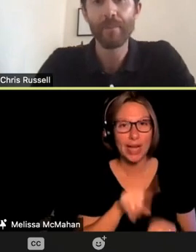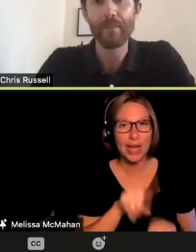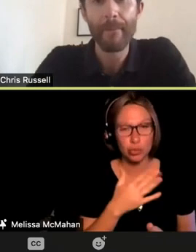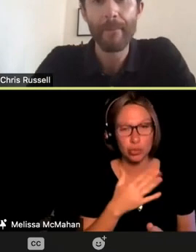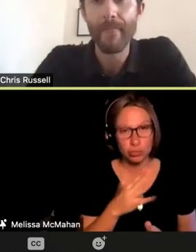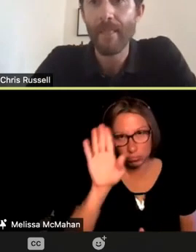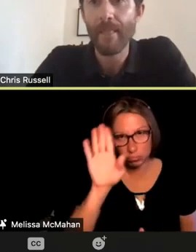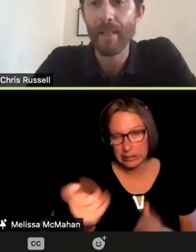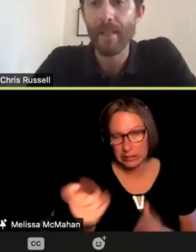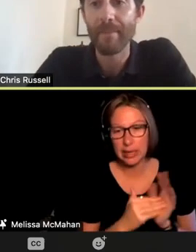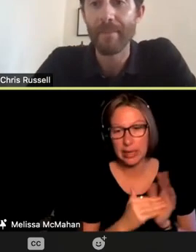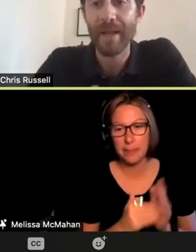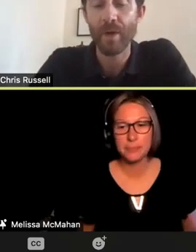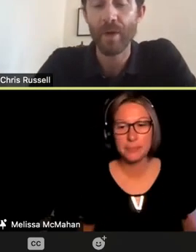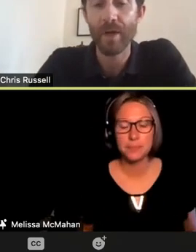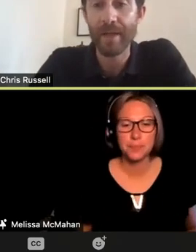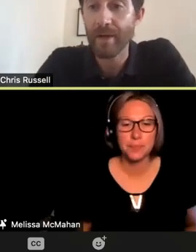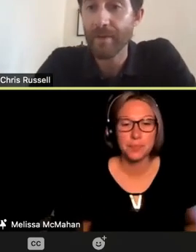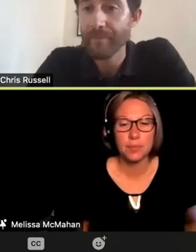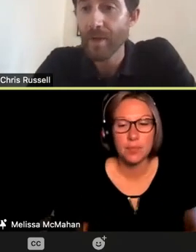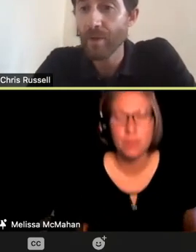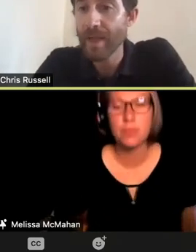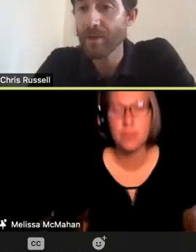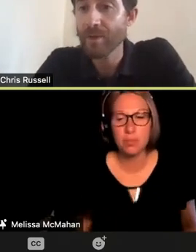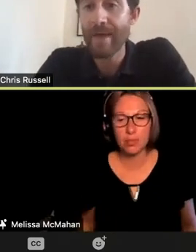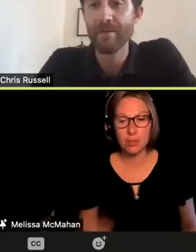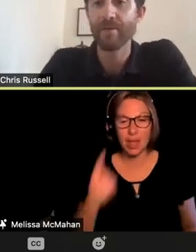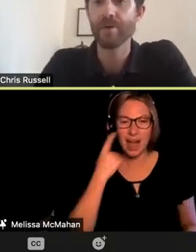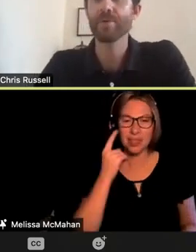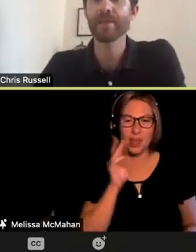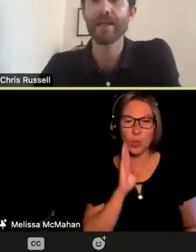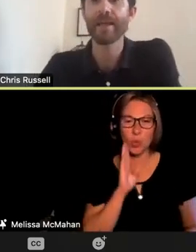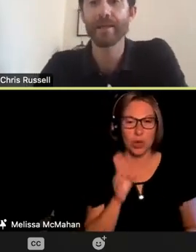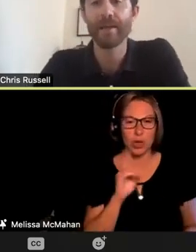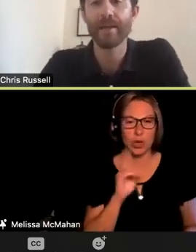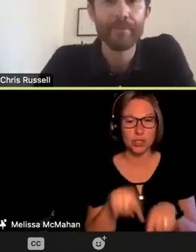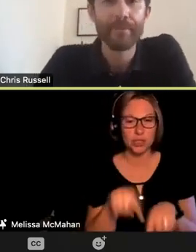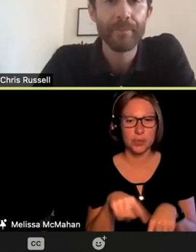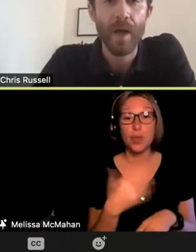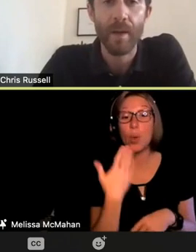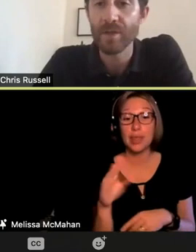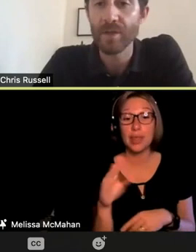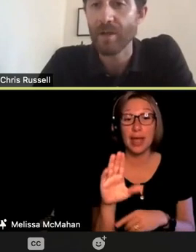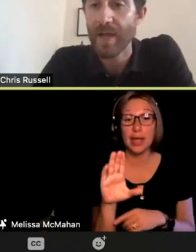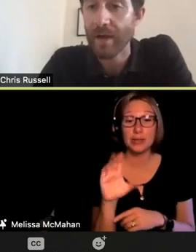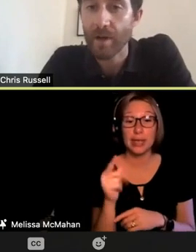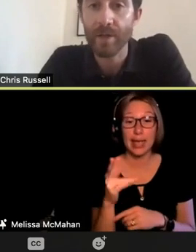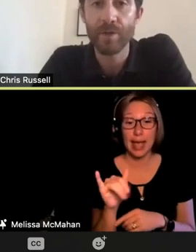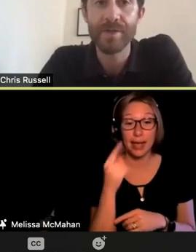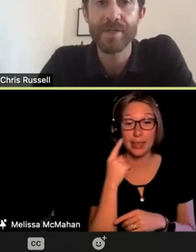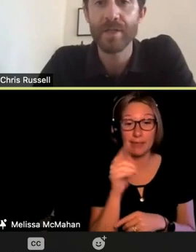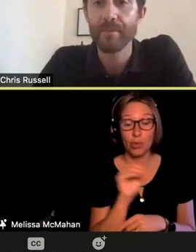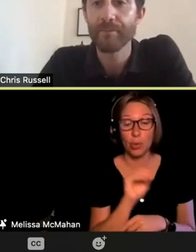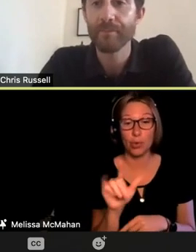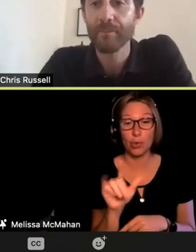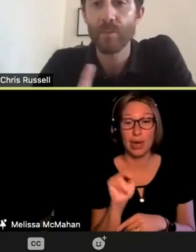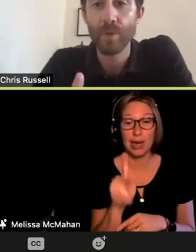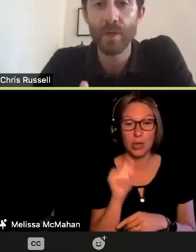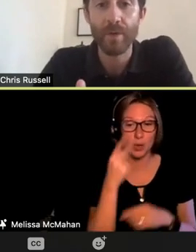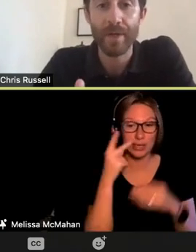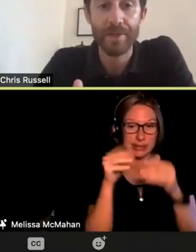again. But I think we're going to get there. Oh, thank you, Kathy, for putting that link in there. There's a little hierarchy you can see